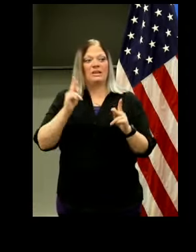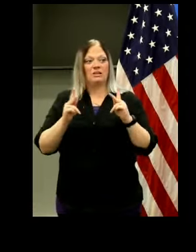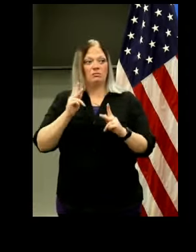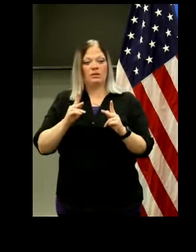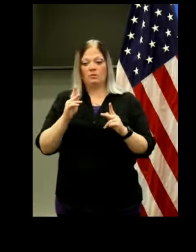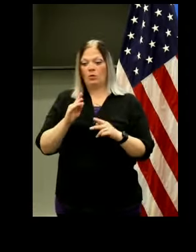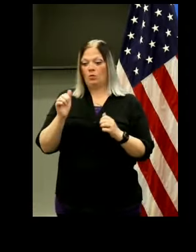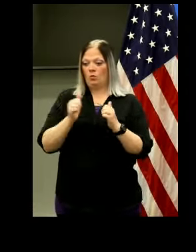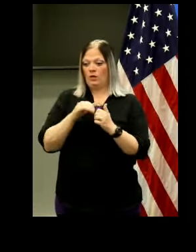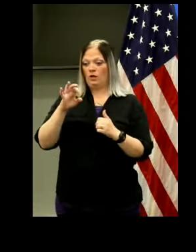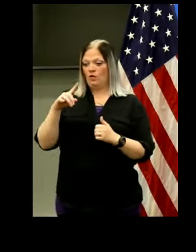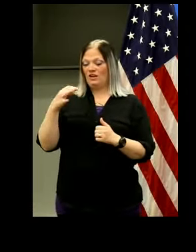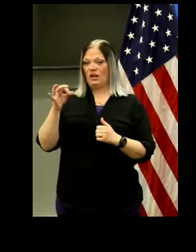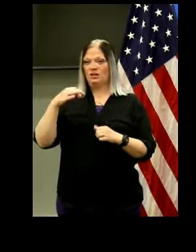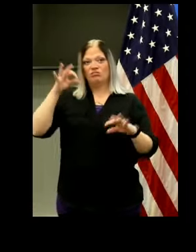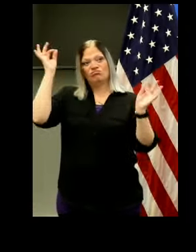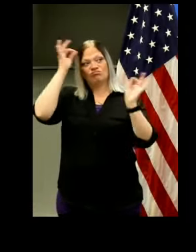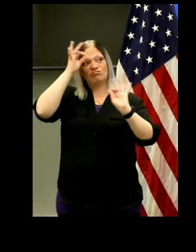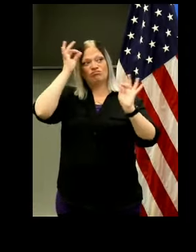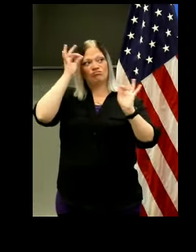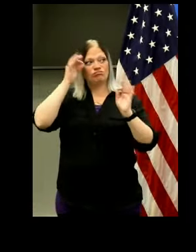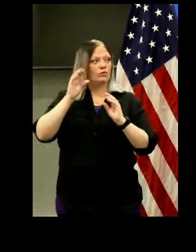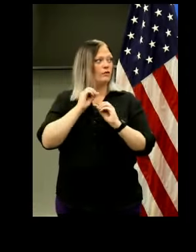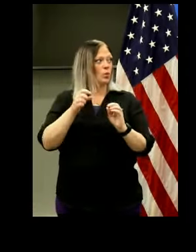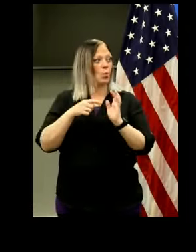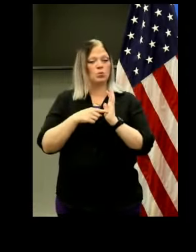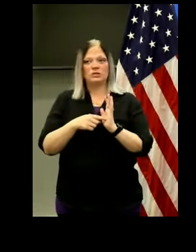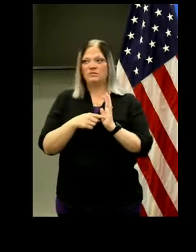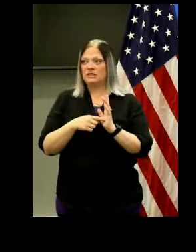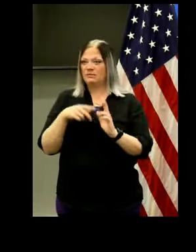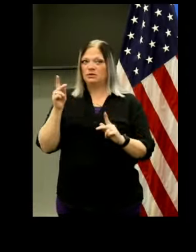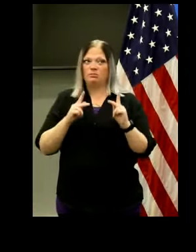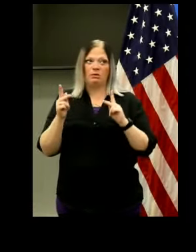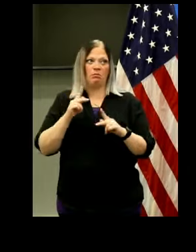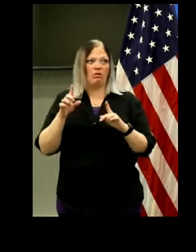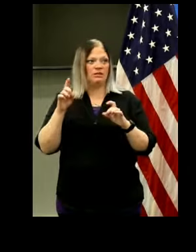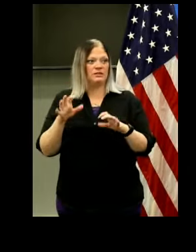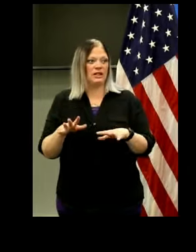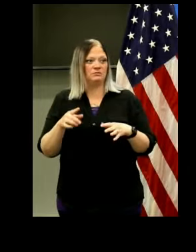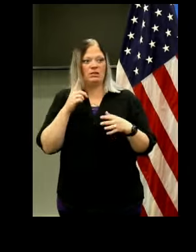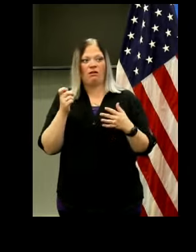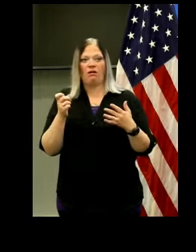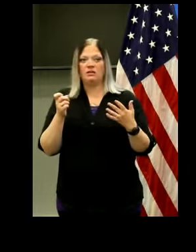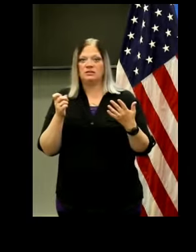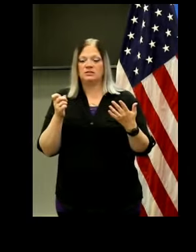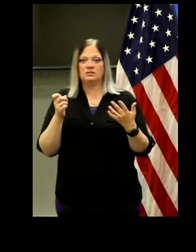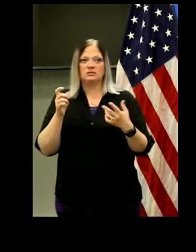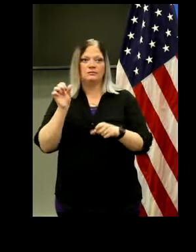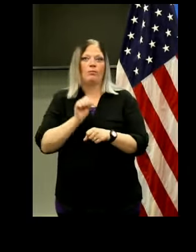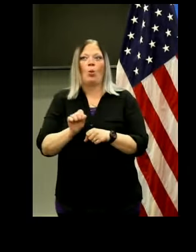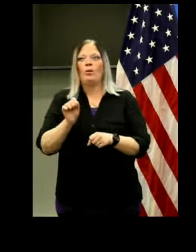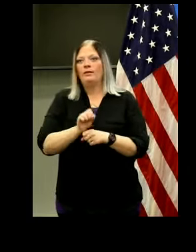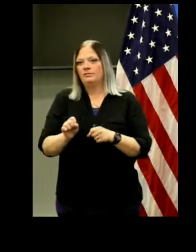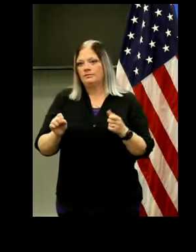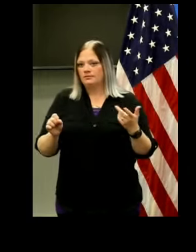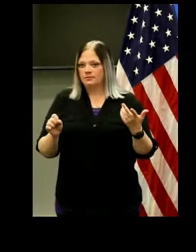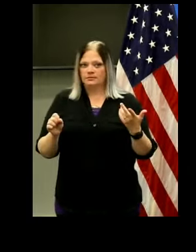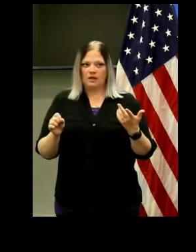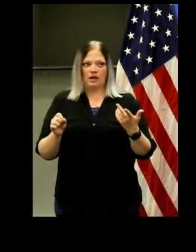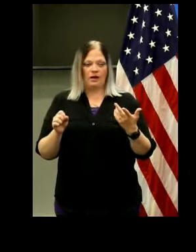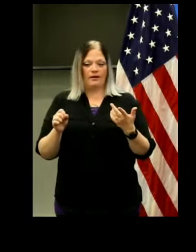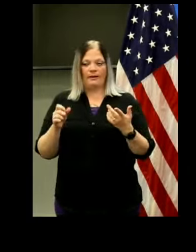with COVID-19 have no idea. They don't have any symptoms at all. People are getting tested because of their employment. People are